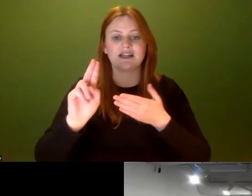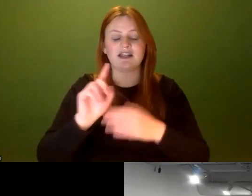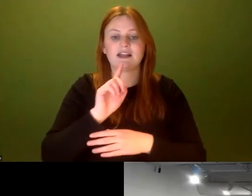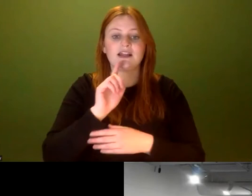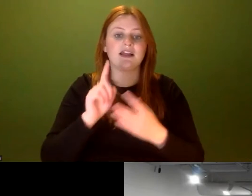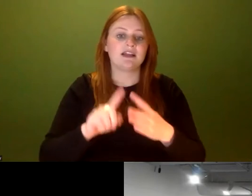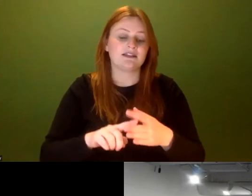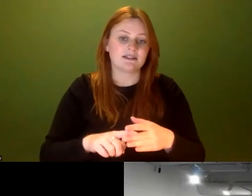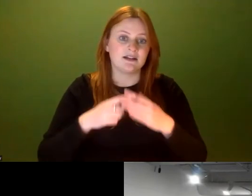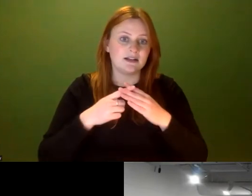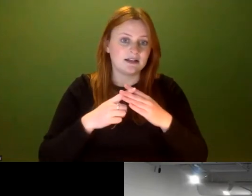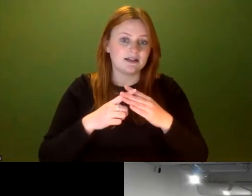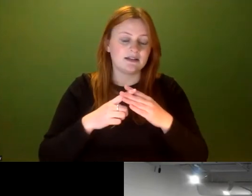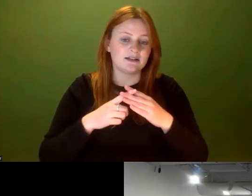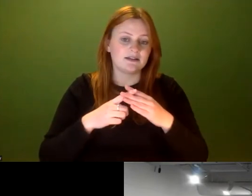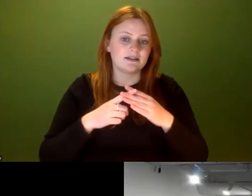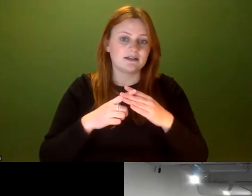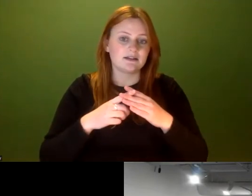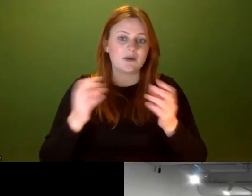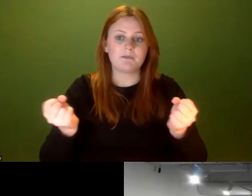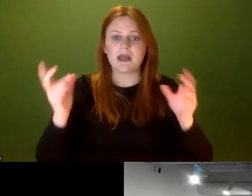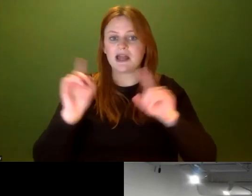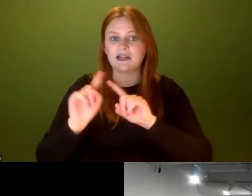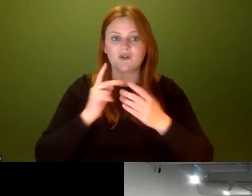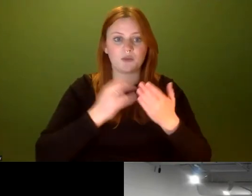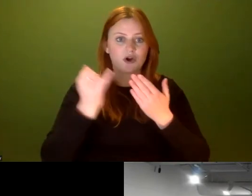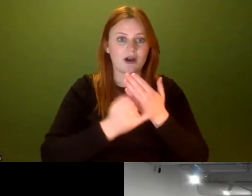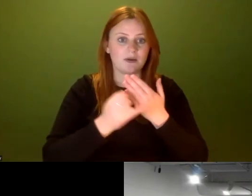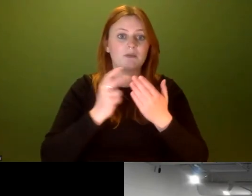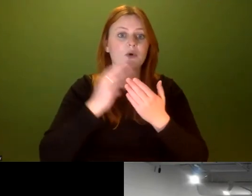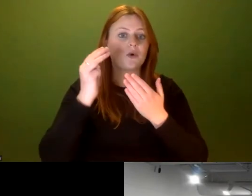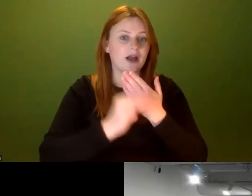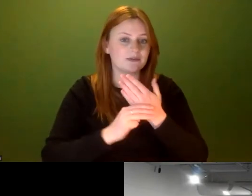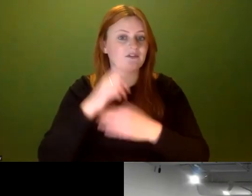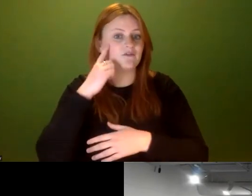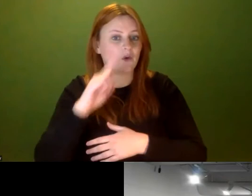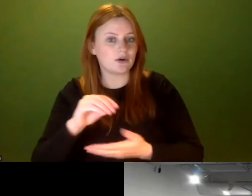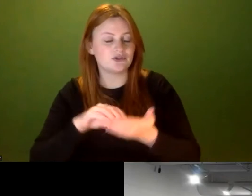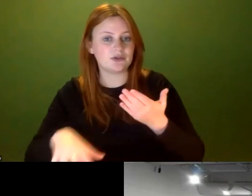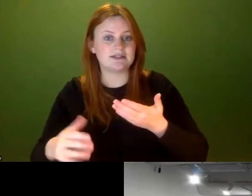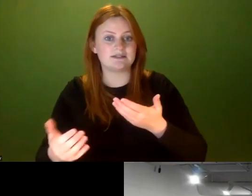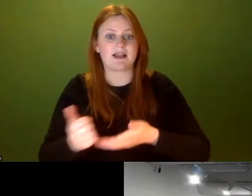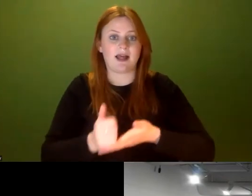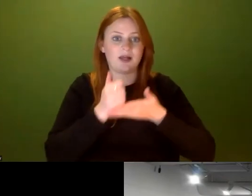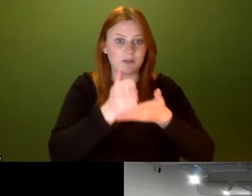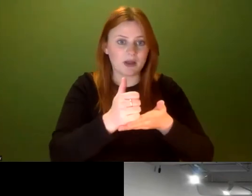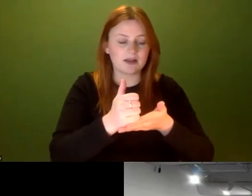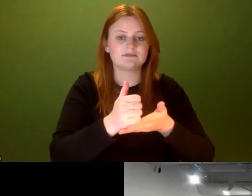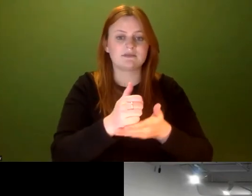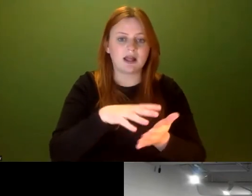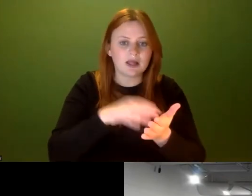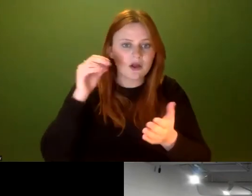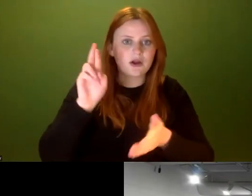implemented a number of programs for students to assist and learn